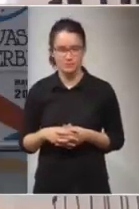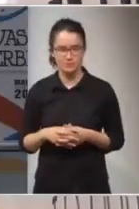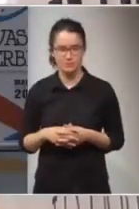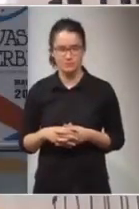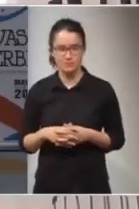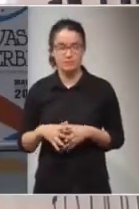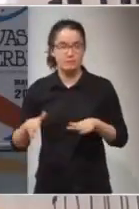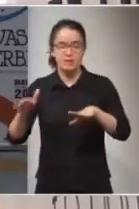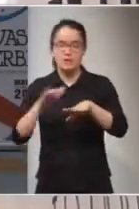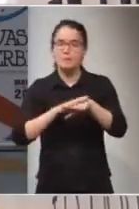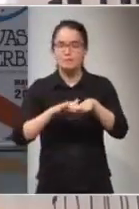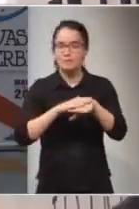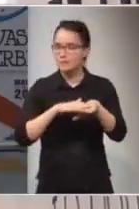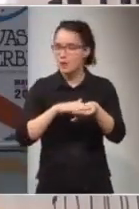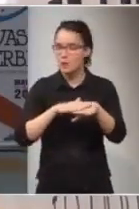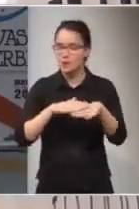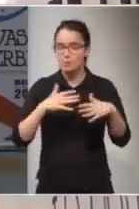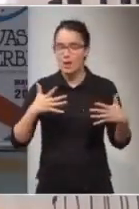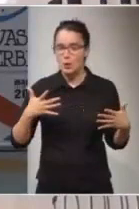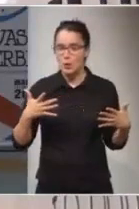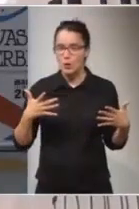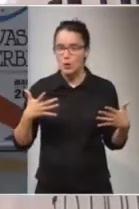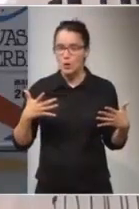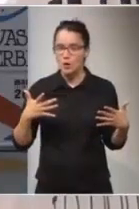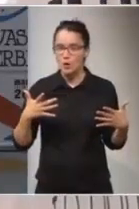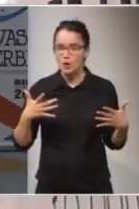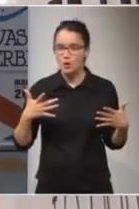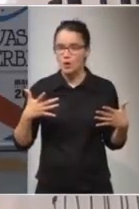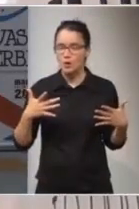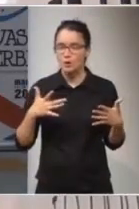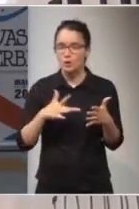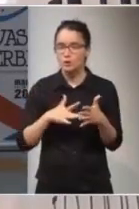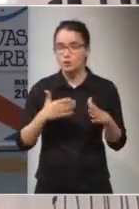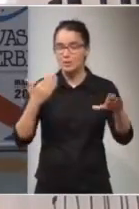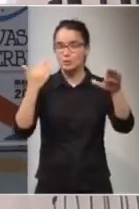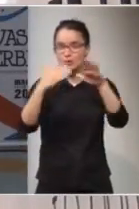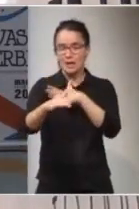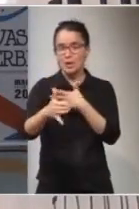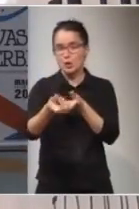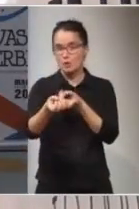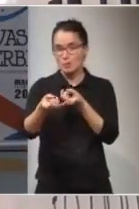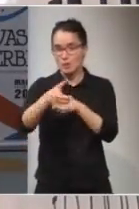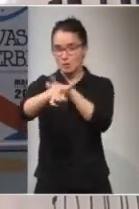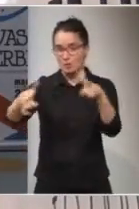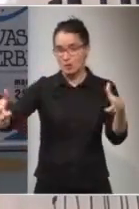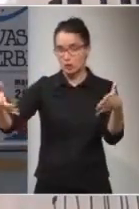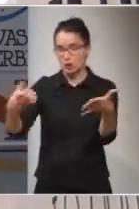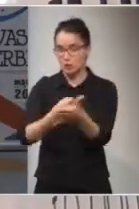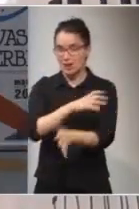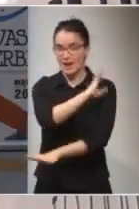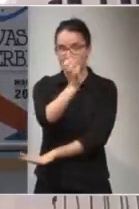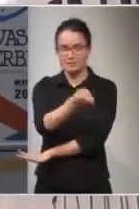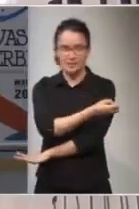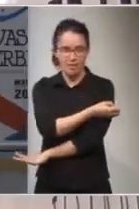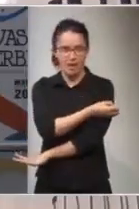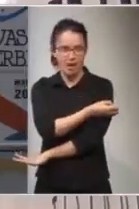Lo siento, pero es que mandamos una... We sent an email with information to everyone who was registered with